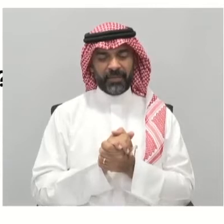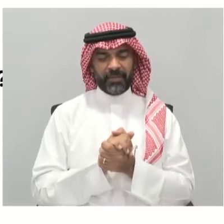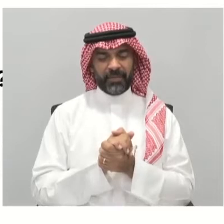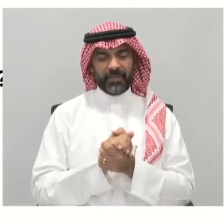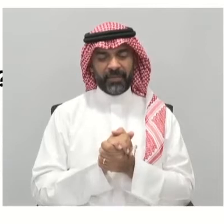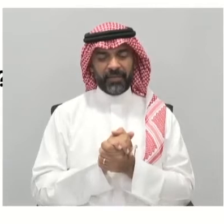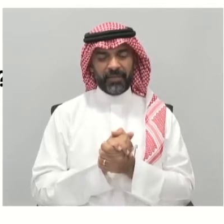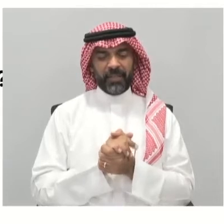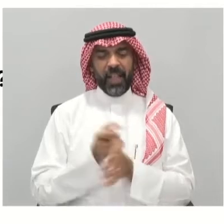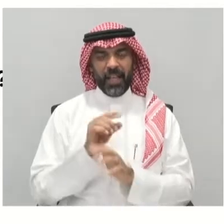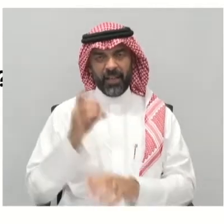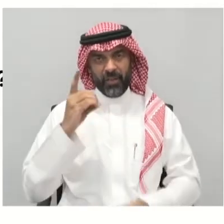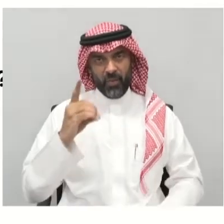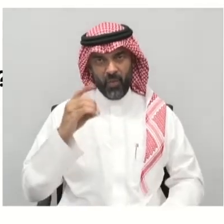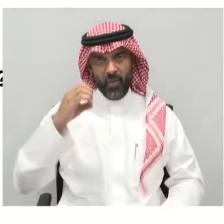dollhouse.